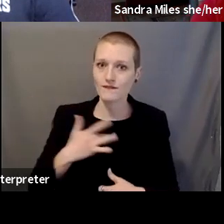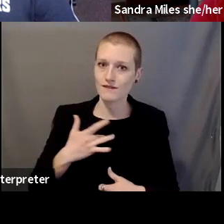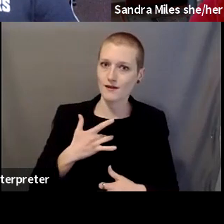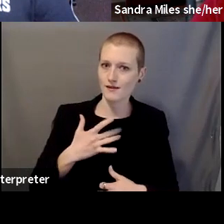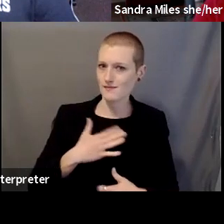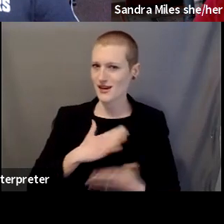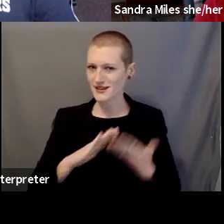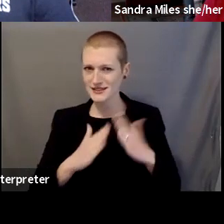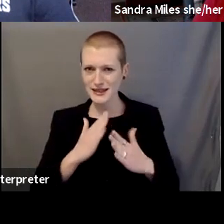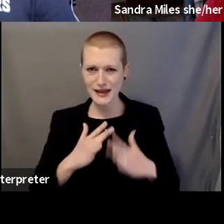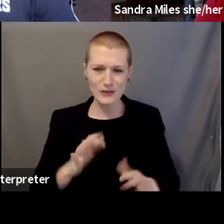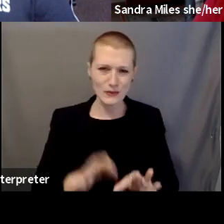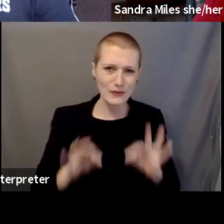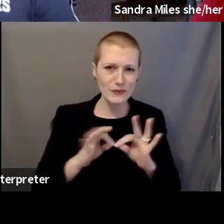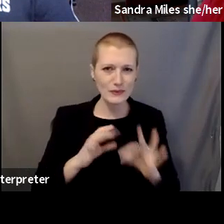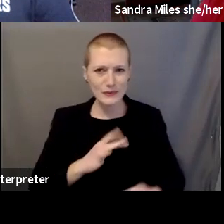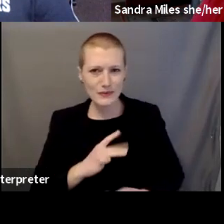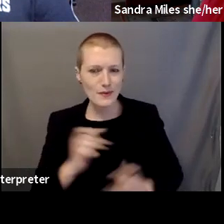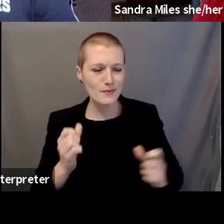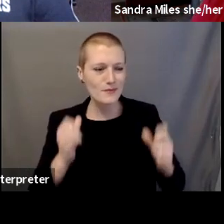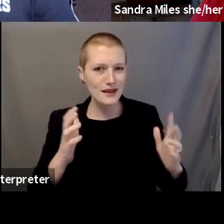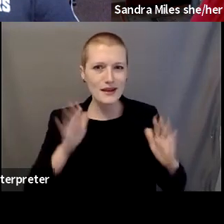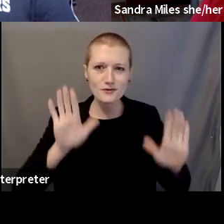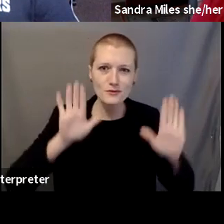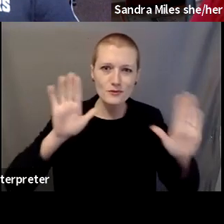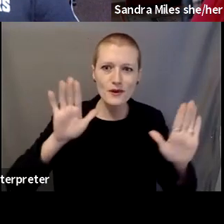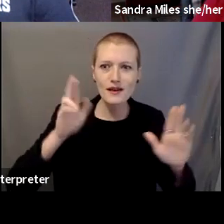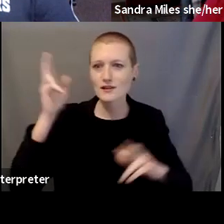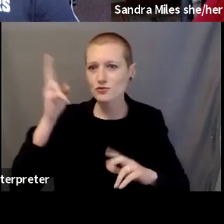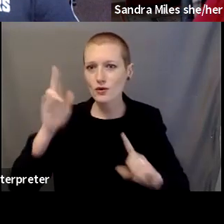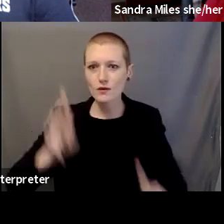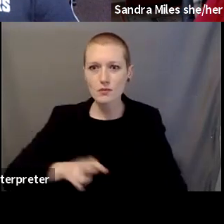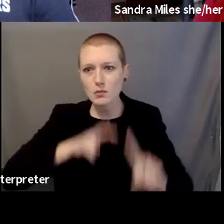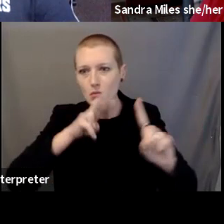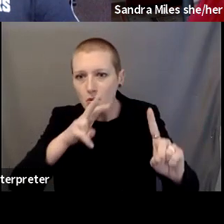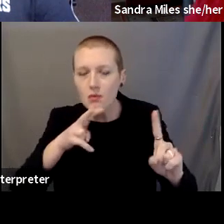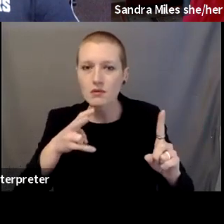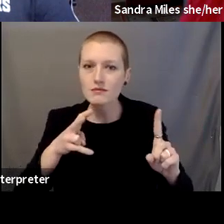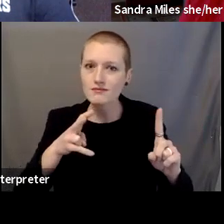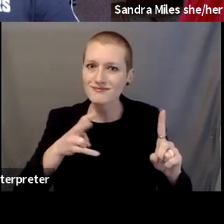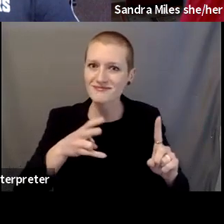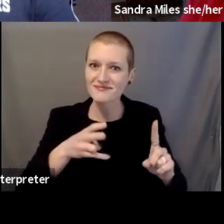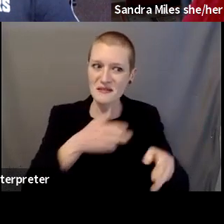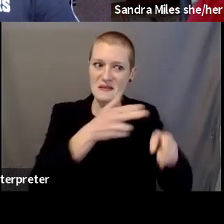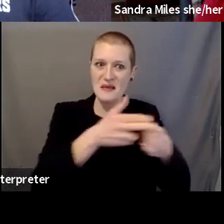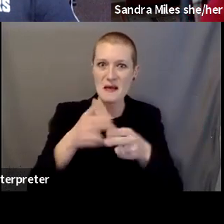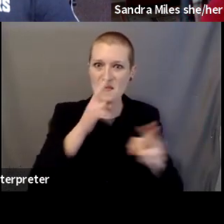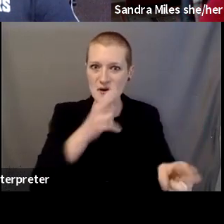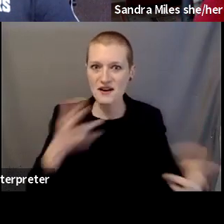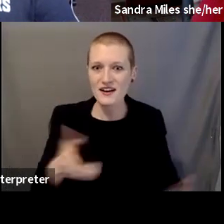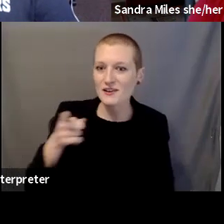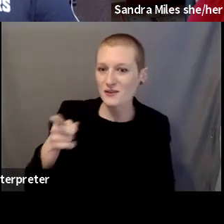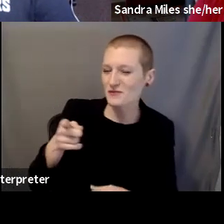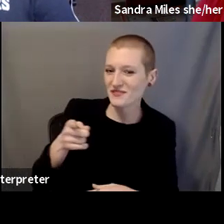that space. And, you know, when you, Dr. Rivera, when you mentioned Shirley Chisholm, I was planning on mentioning her because she's my sorority